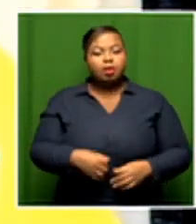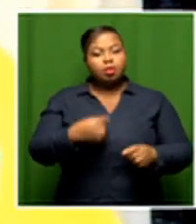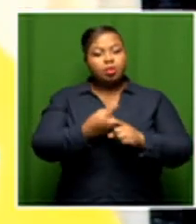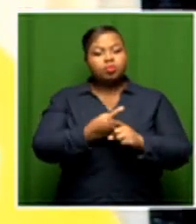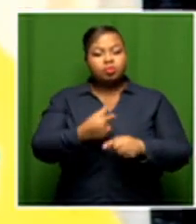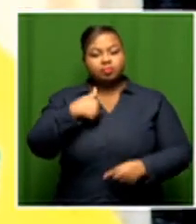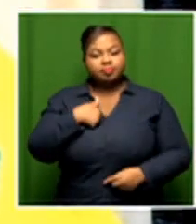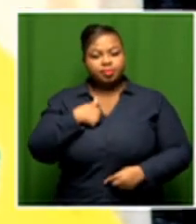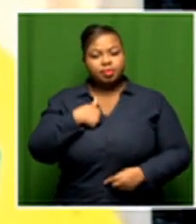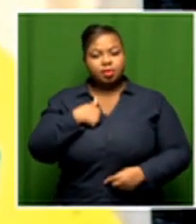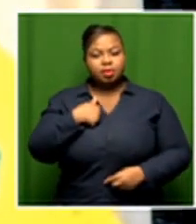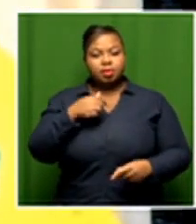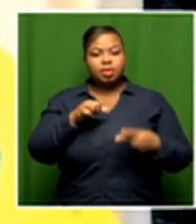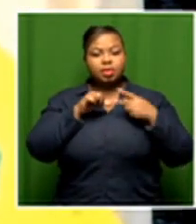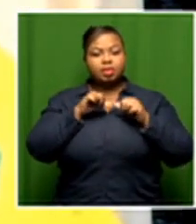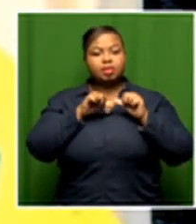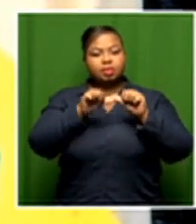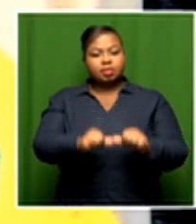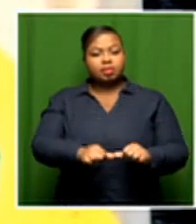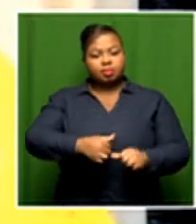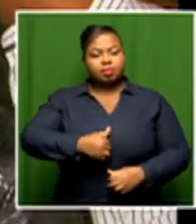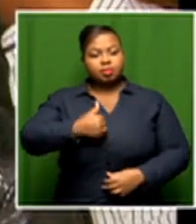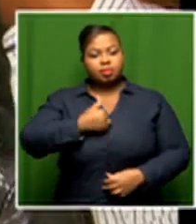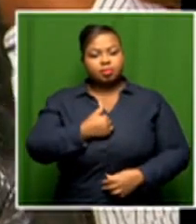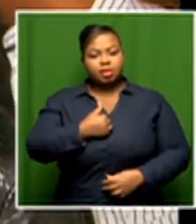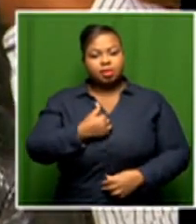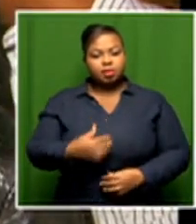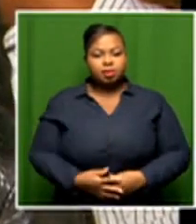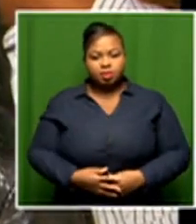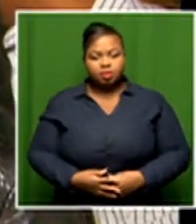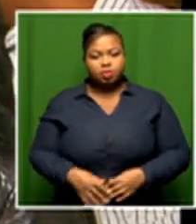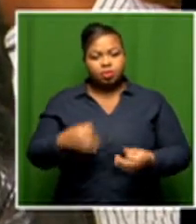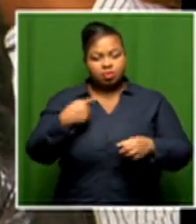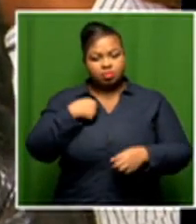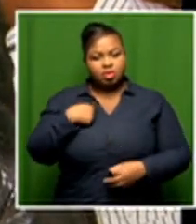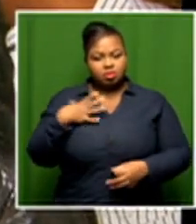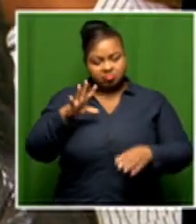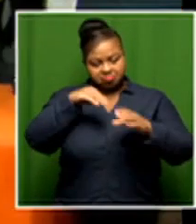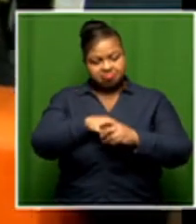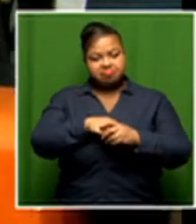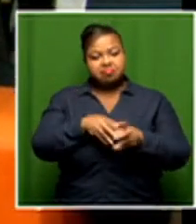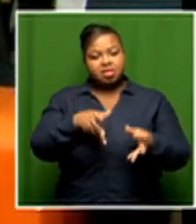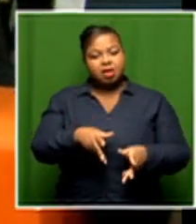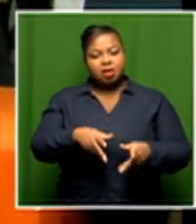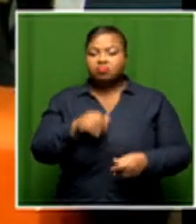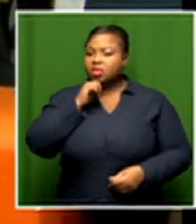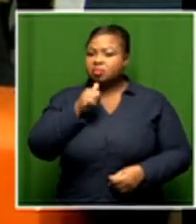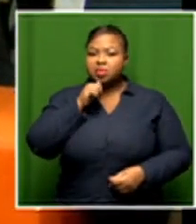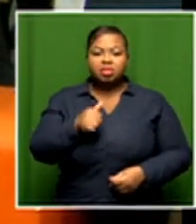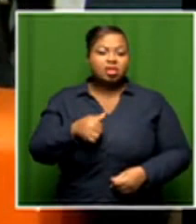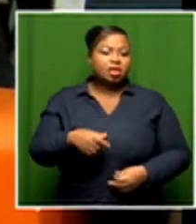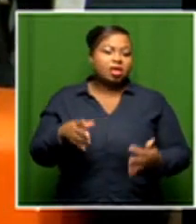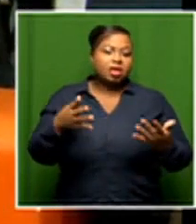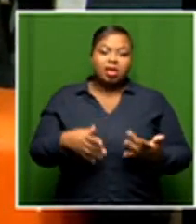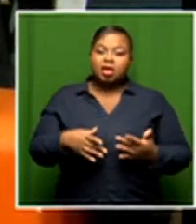sustaining myself and really anchoring myself into the industry and saying I want to be the part of the industry, whether it's cold,